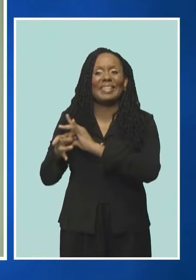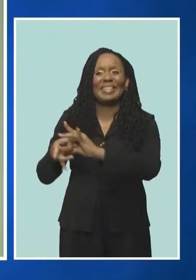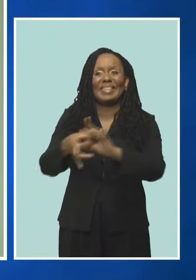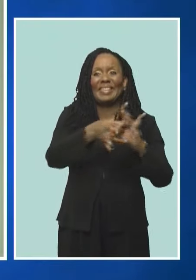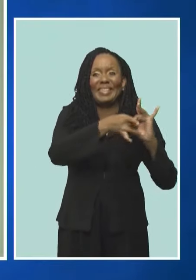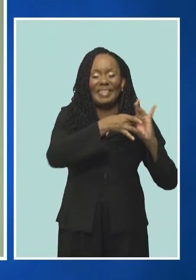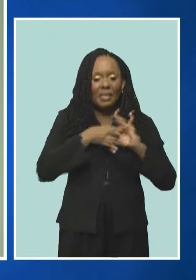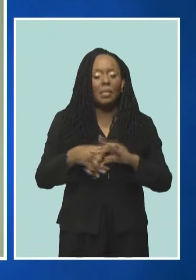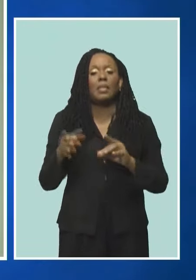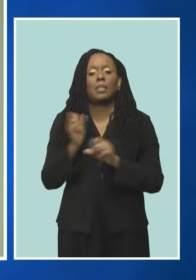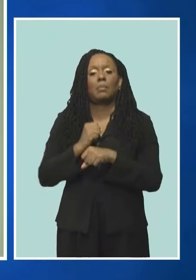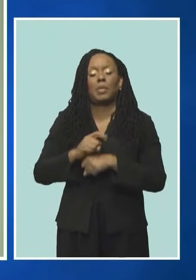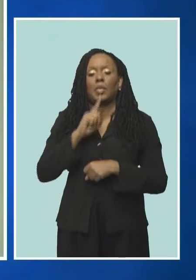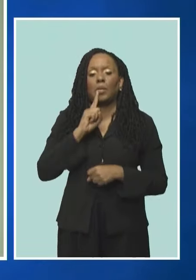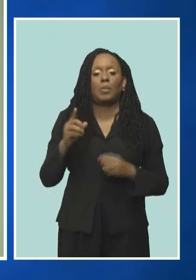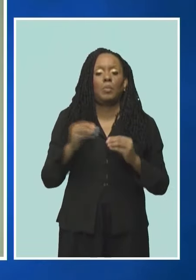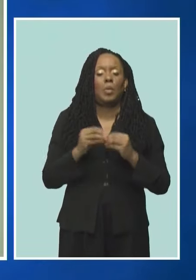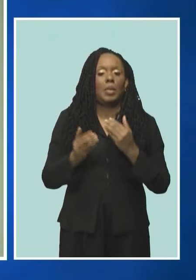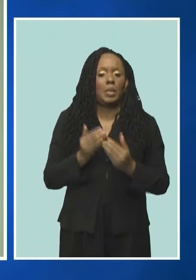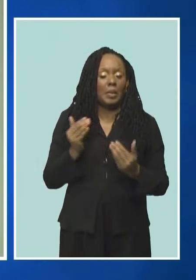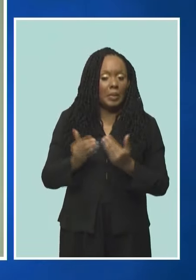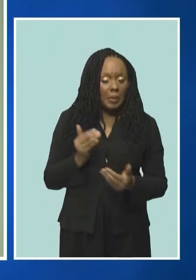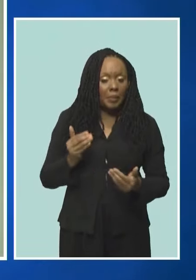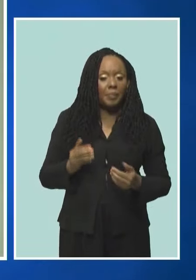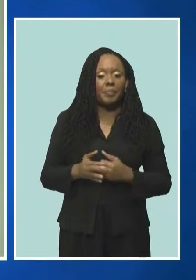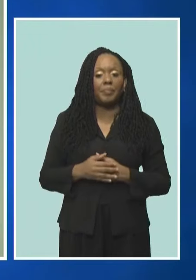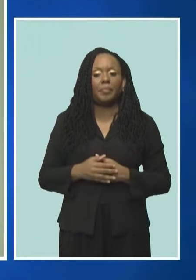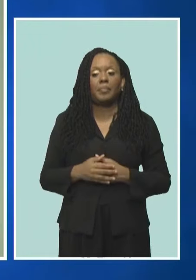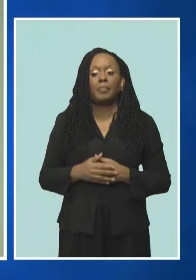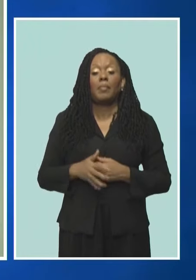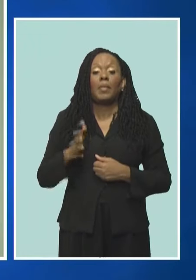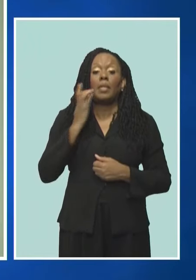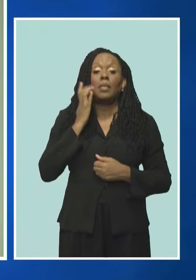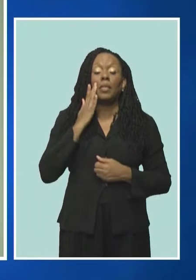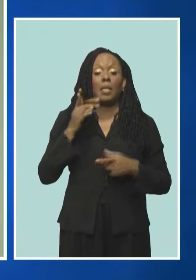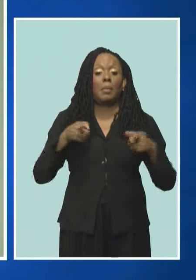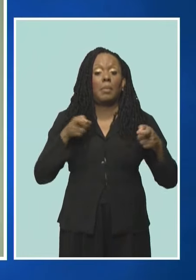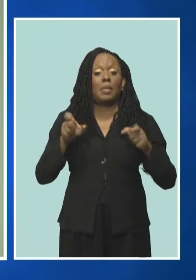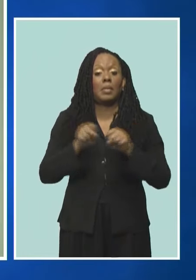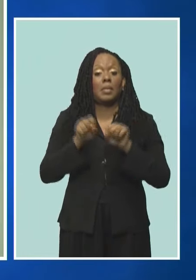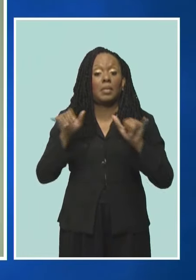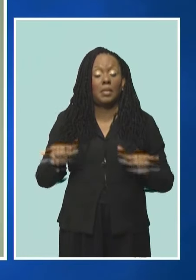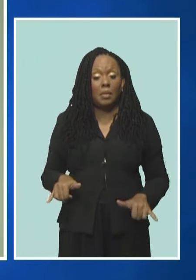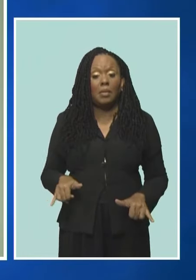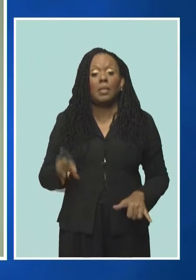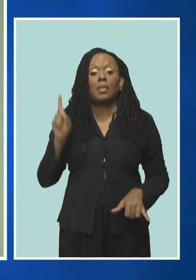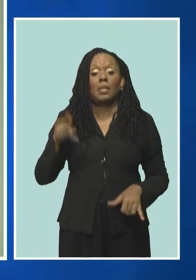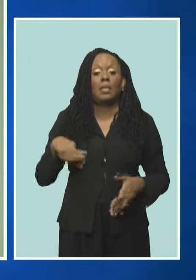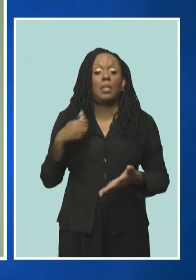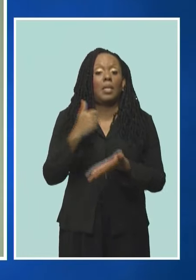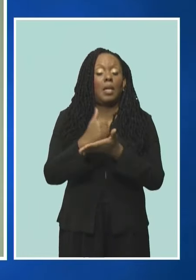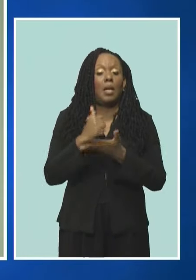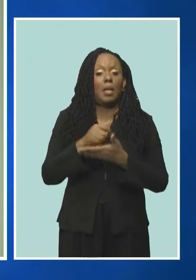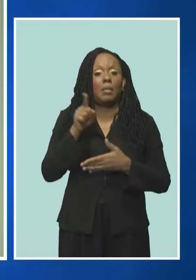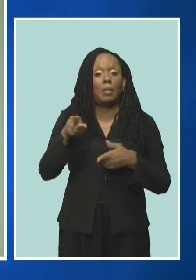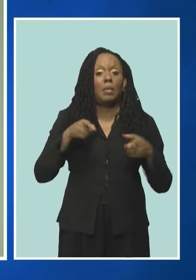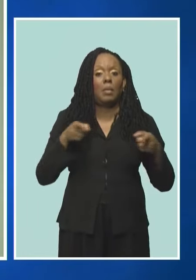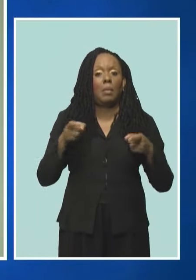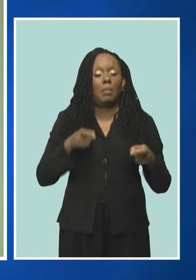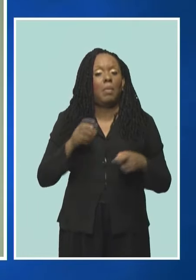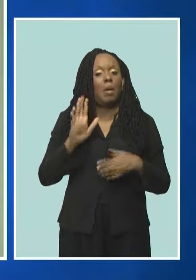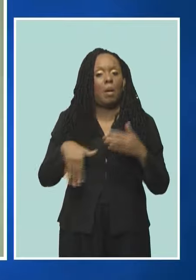single dashboard. Furthermore, a hotel management system should also be able to help you manage your